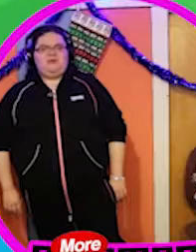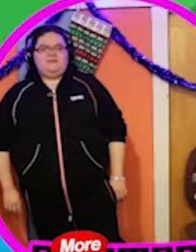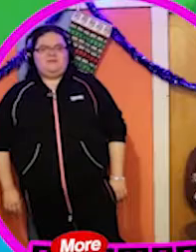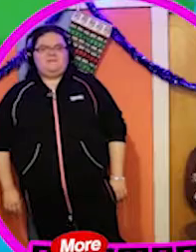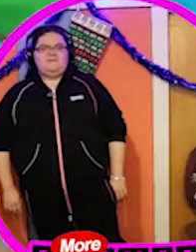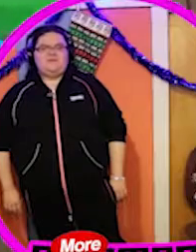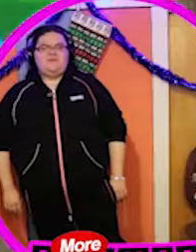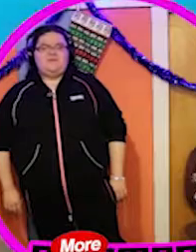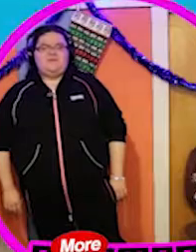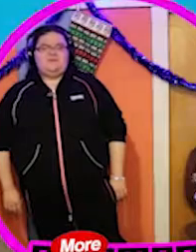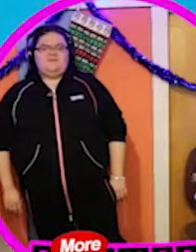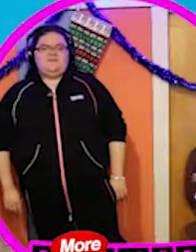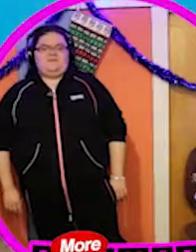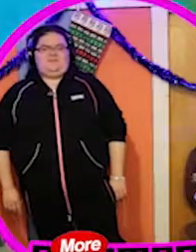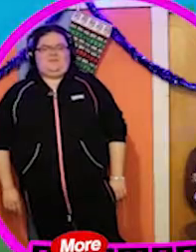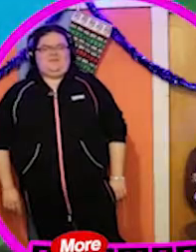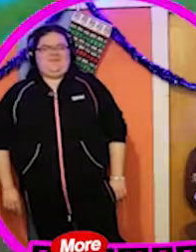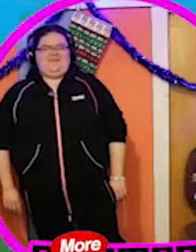I'm risking it here. I'm in the